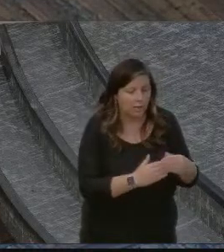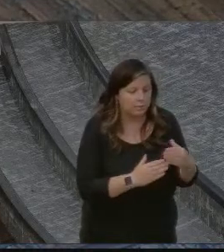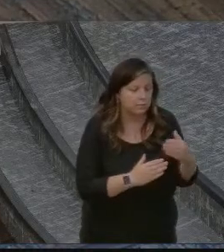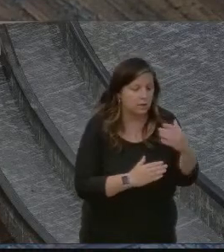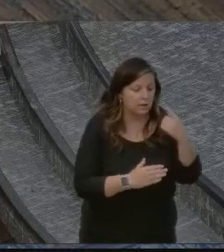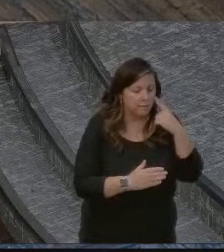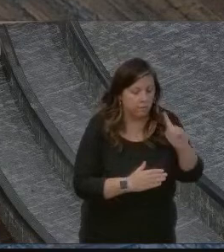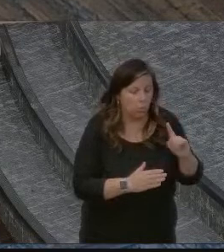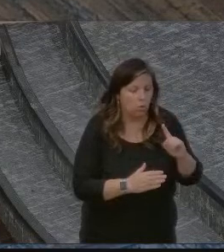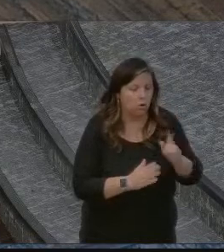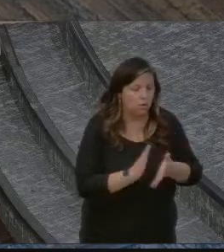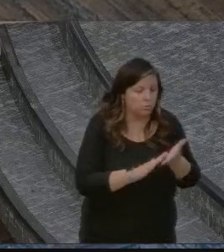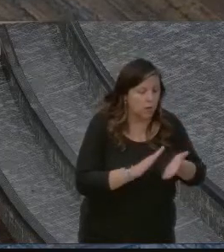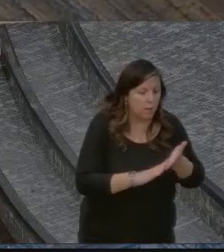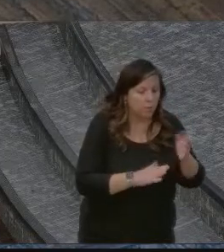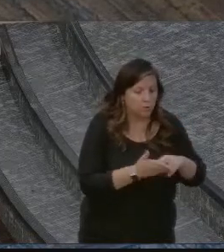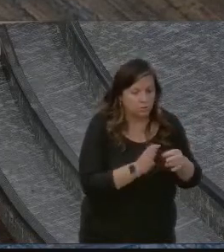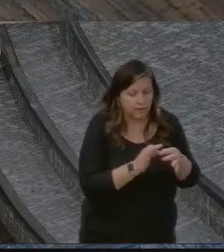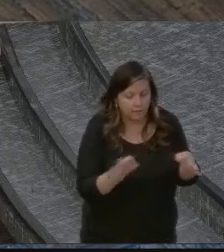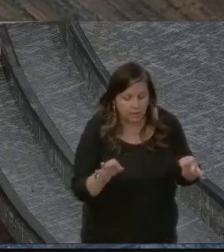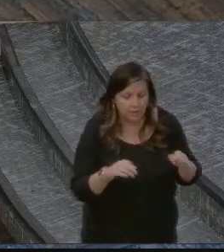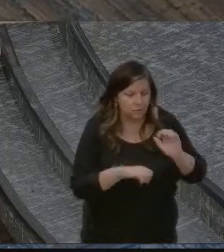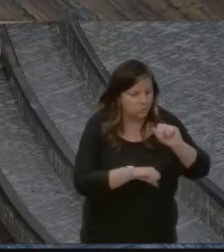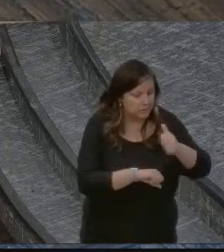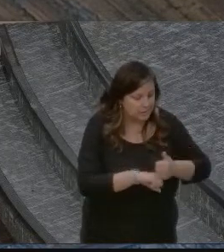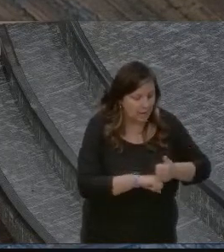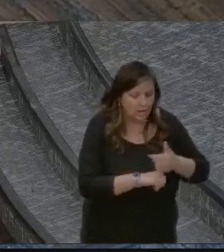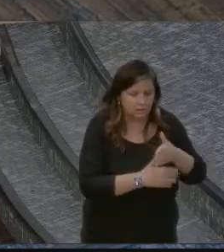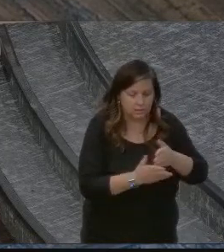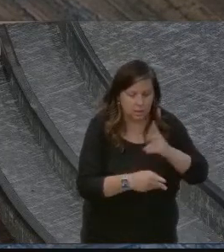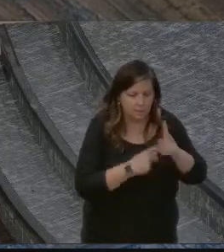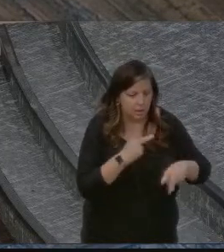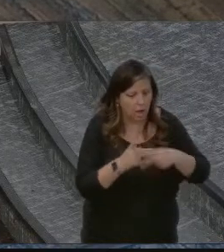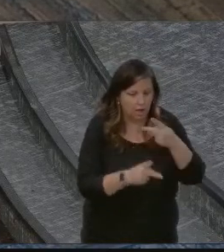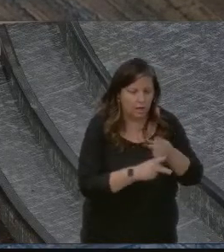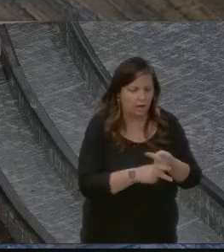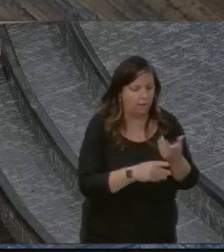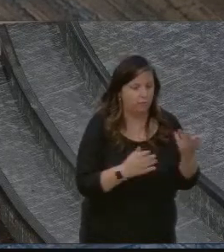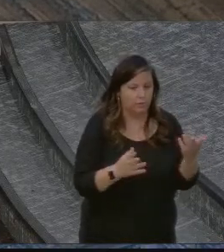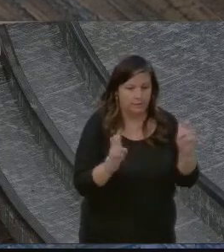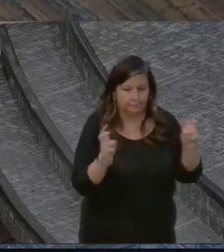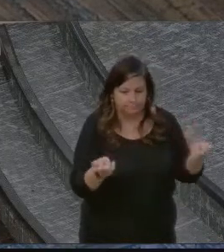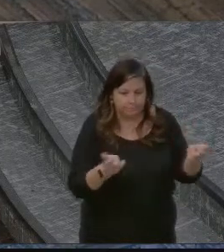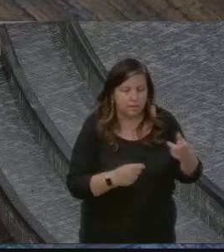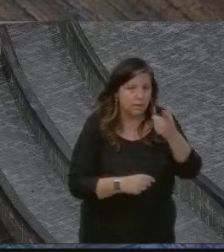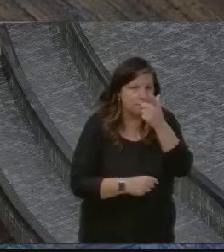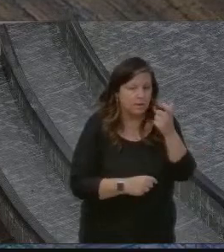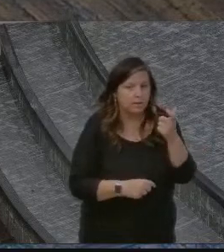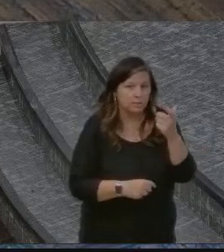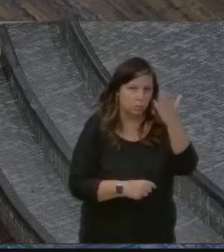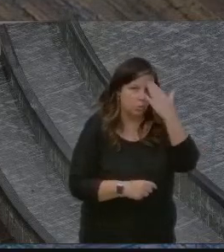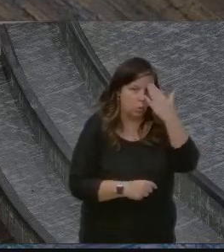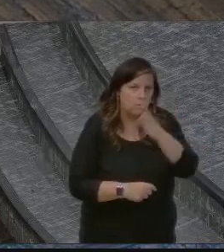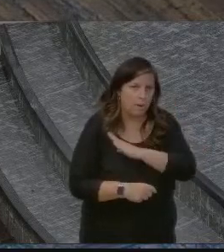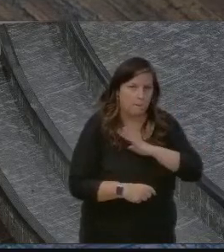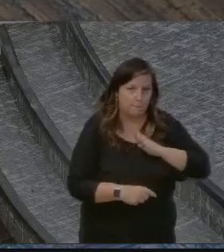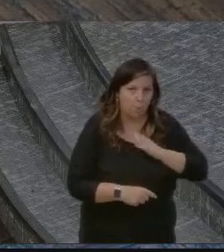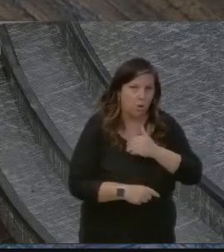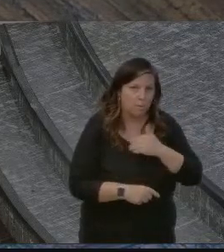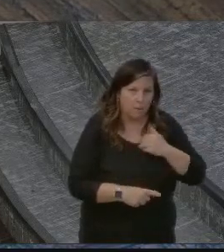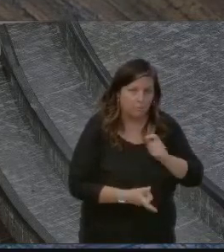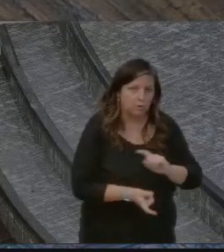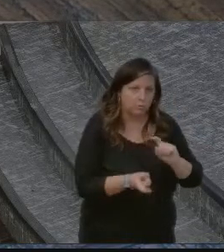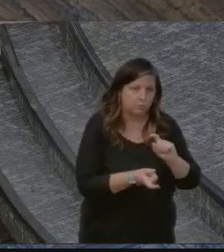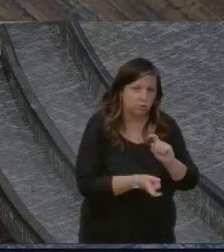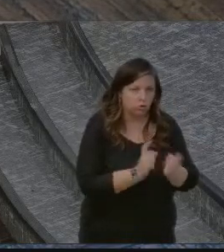set some type of tenor, because like you said, board membership changes every couple of years. So even if we start doing the work